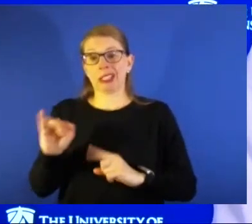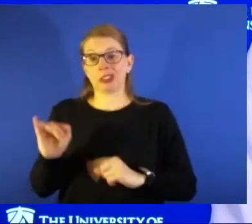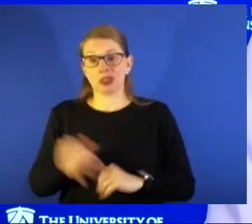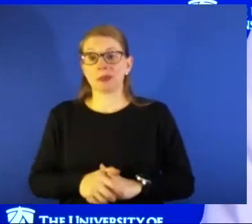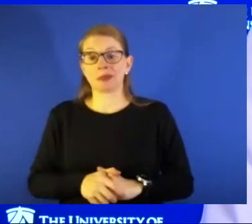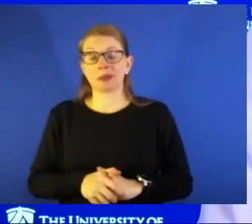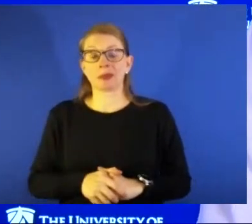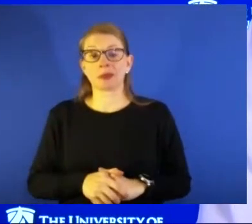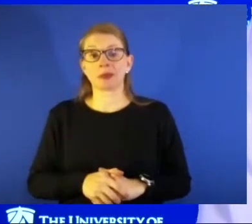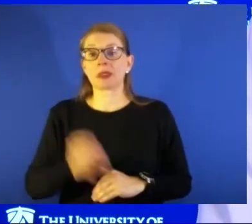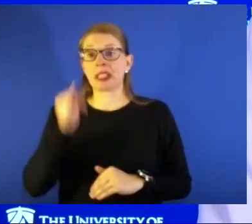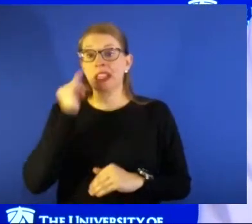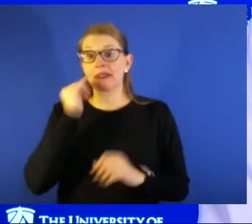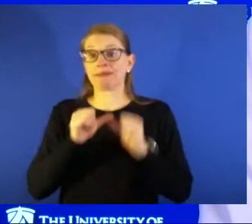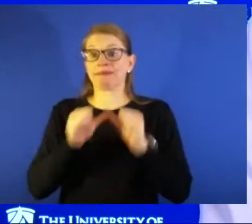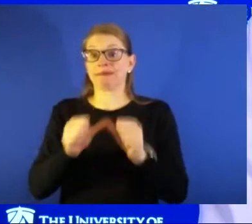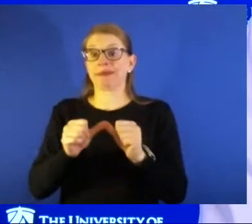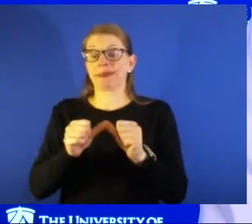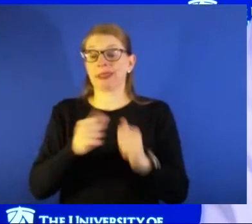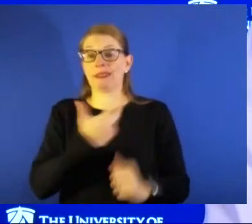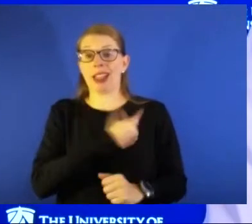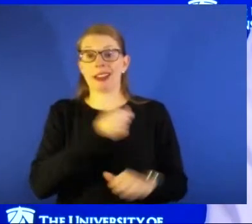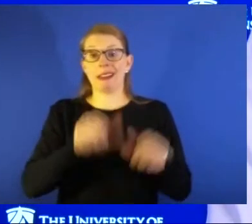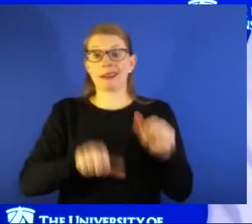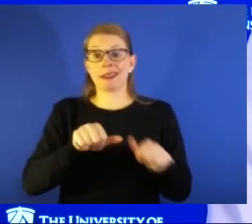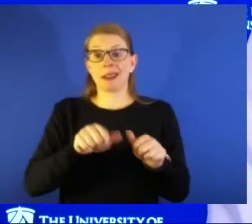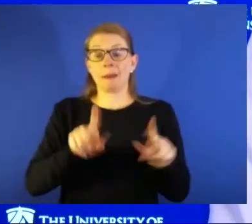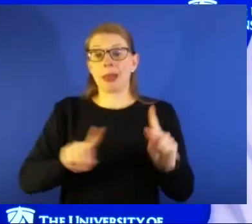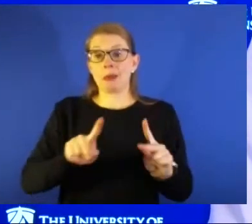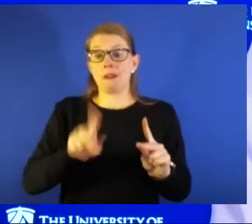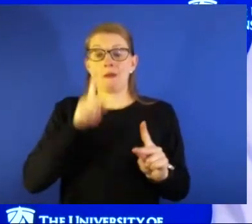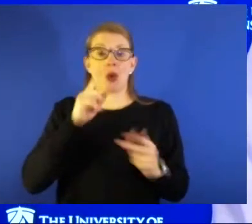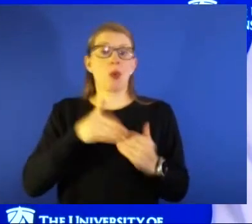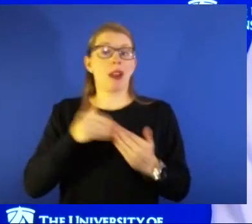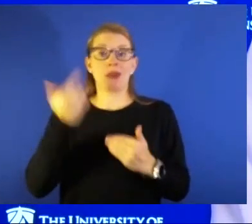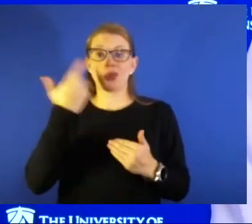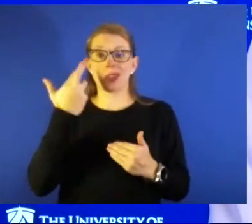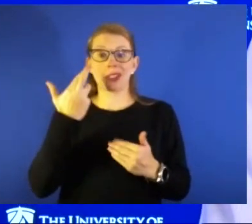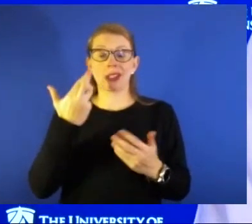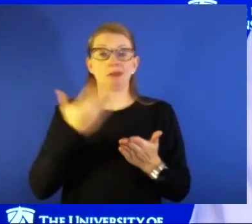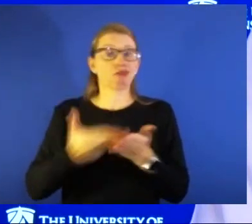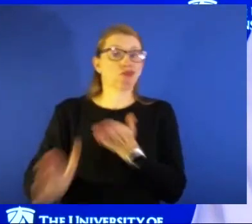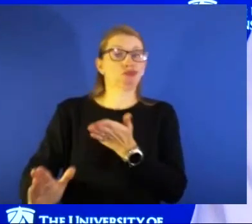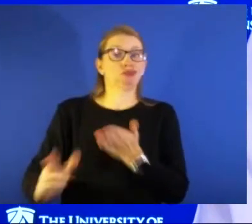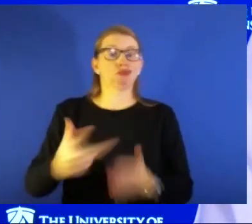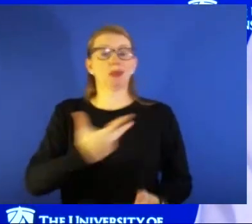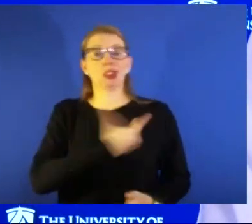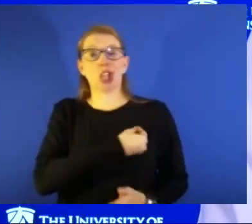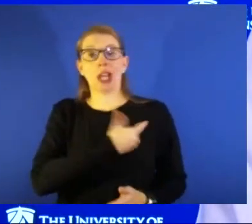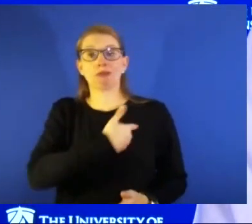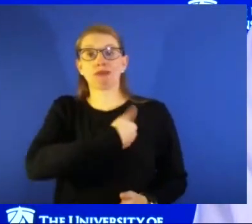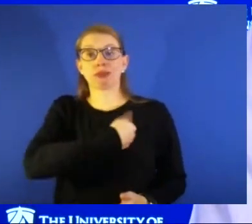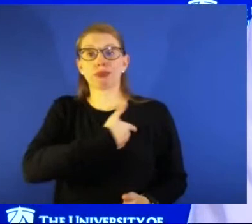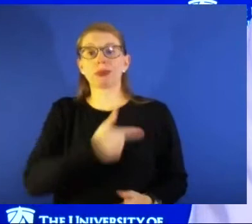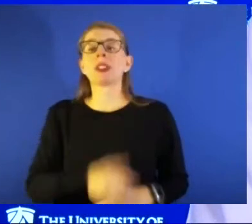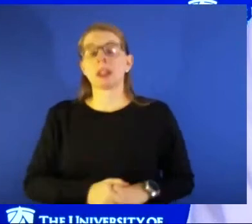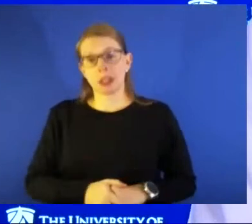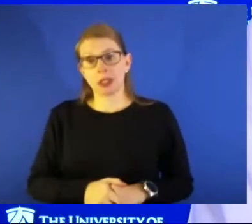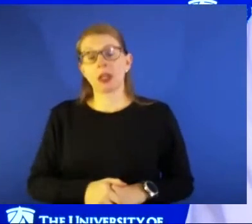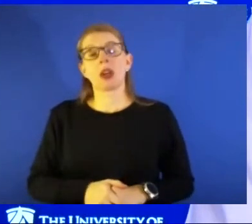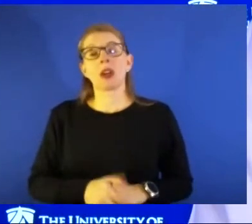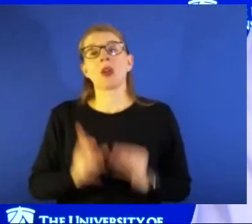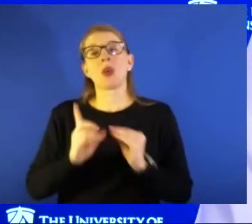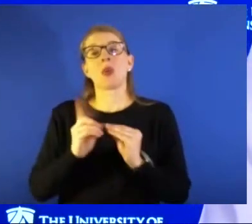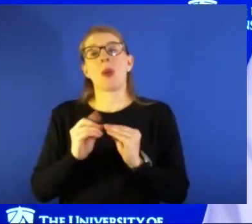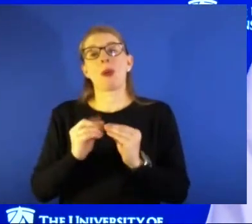to be those vaccine hesitant people for one reason or another don't want the shot. It's going to be one more